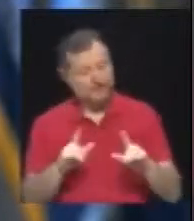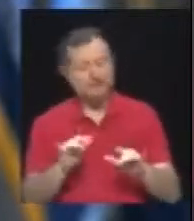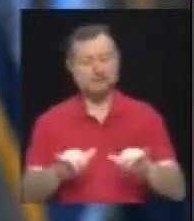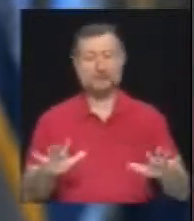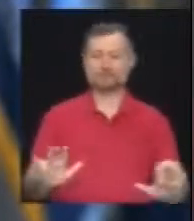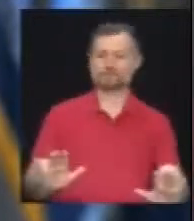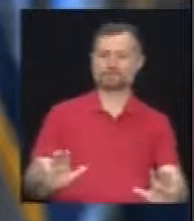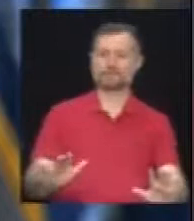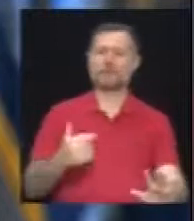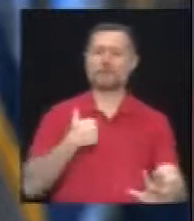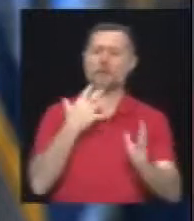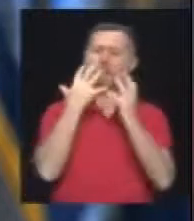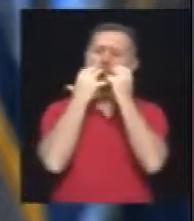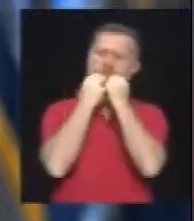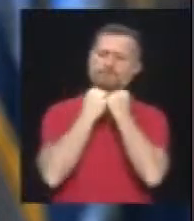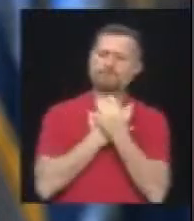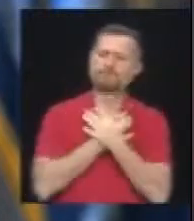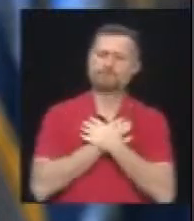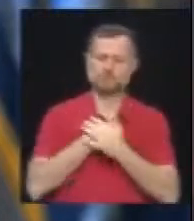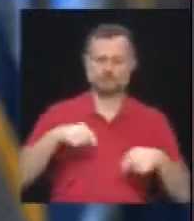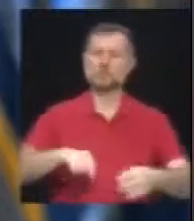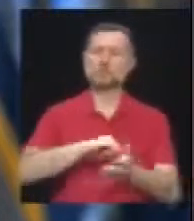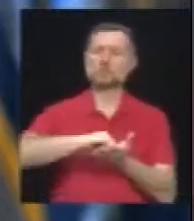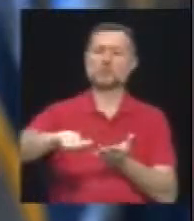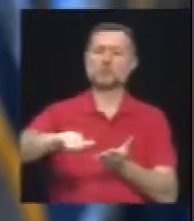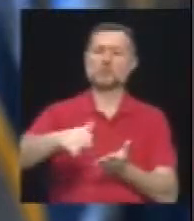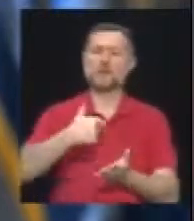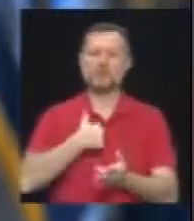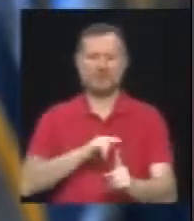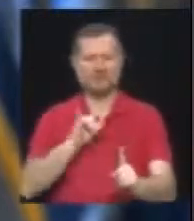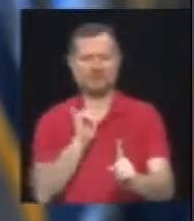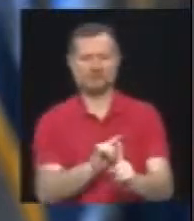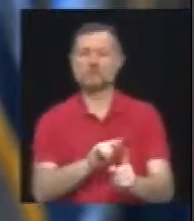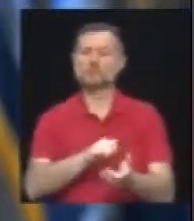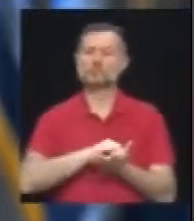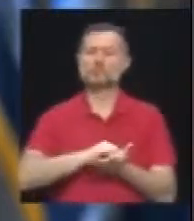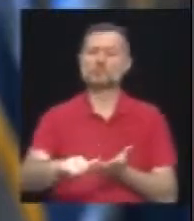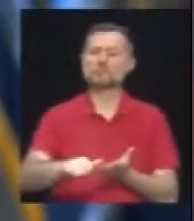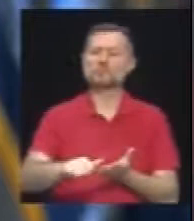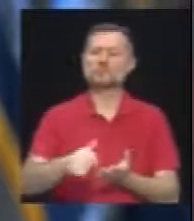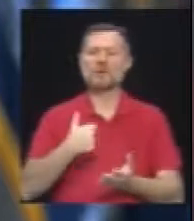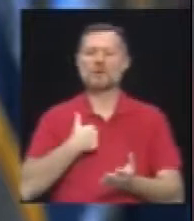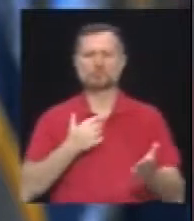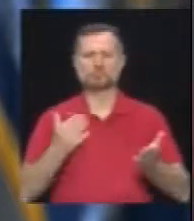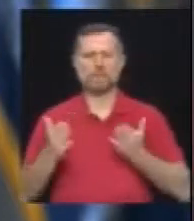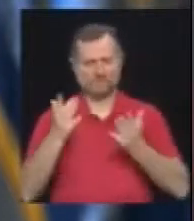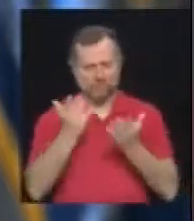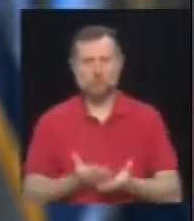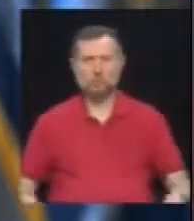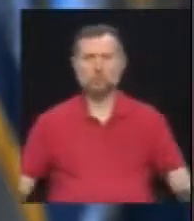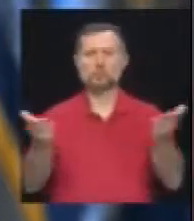York and I serve you. That is the oath that I took. And in this